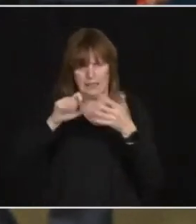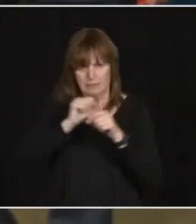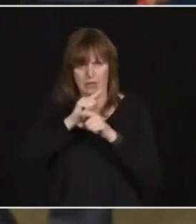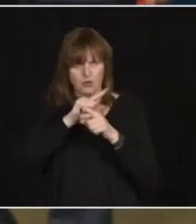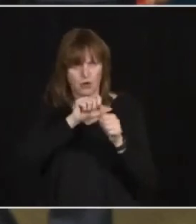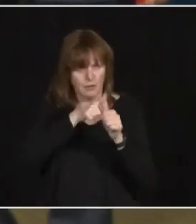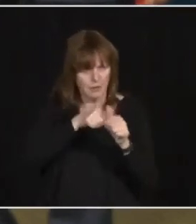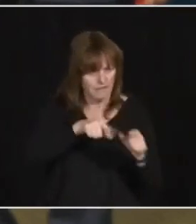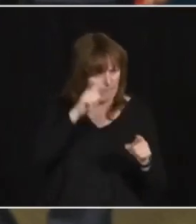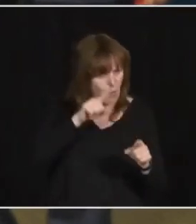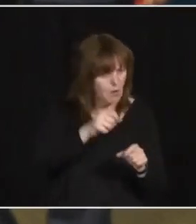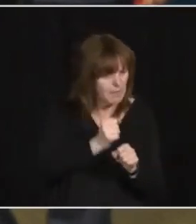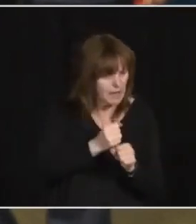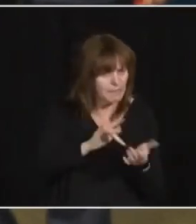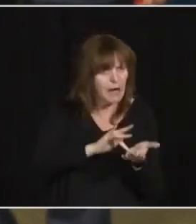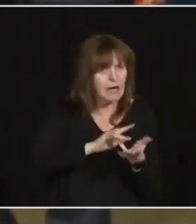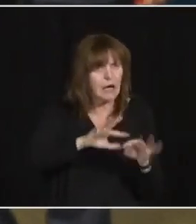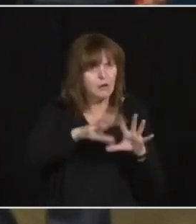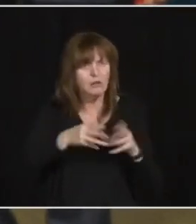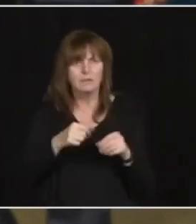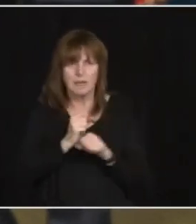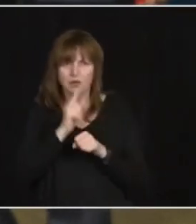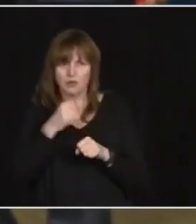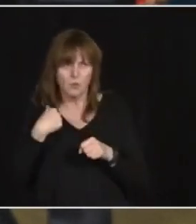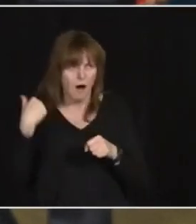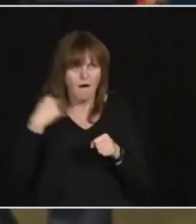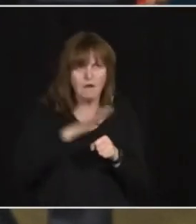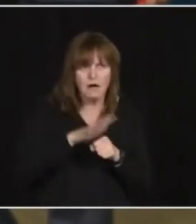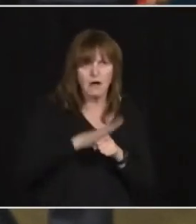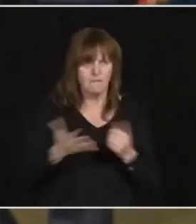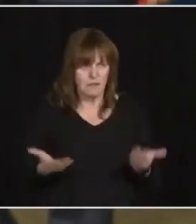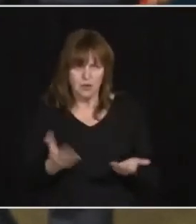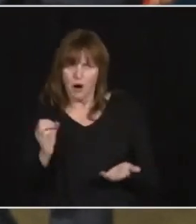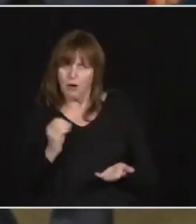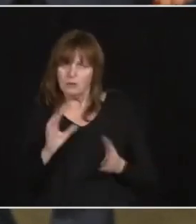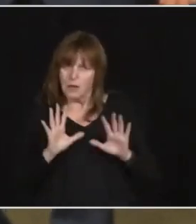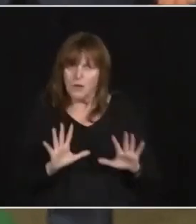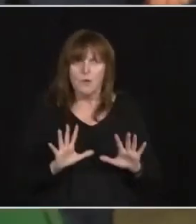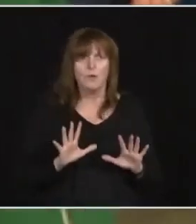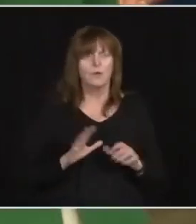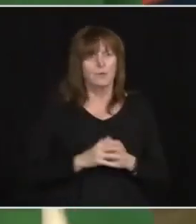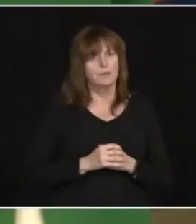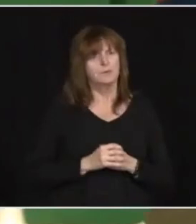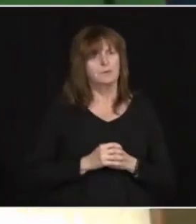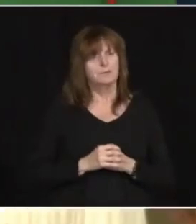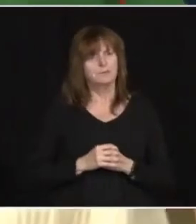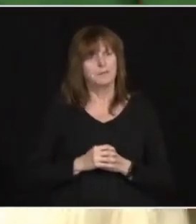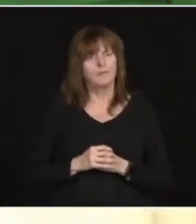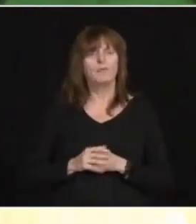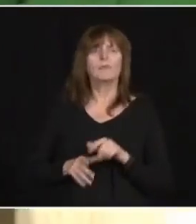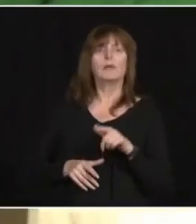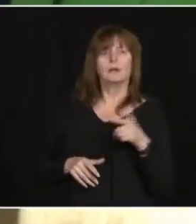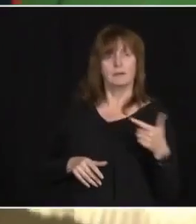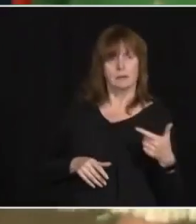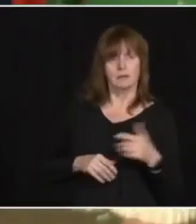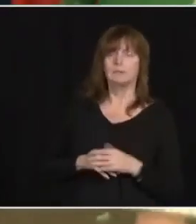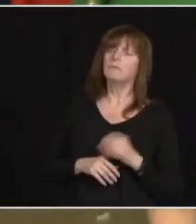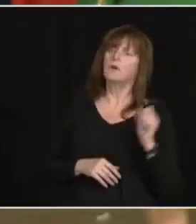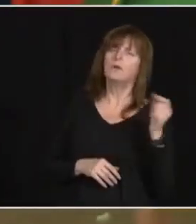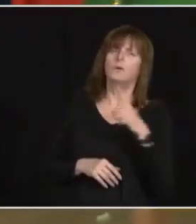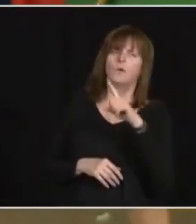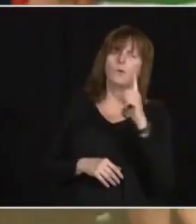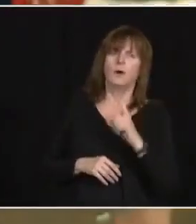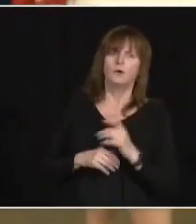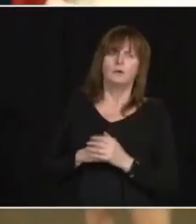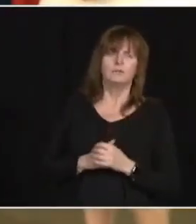that people rely on in Ontario will continue to be available to them. Next question. Next